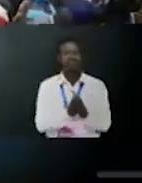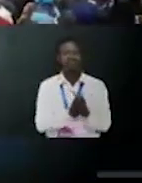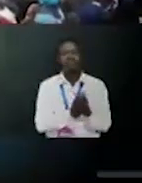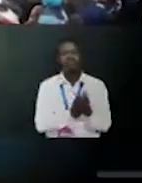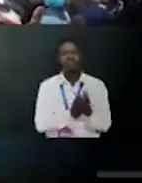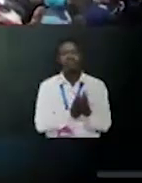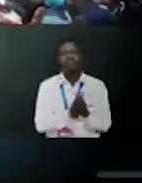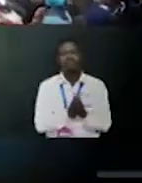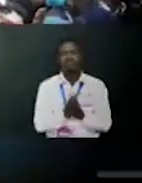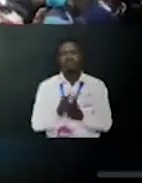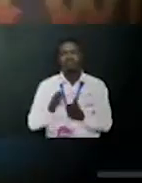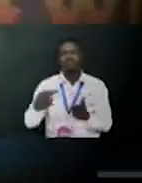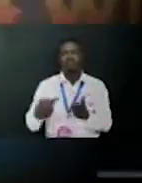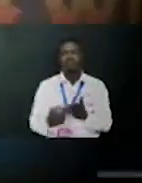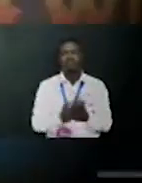your will.